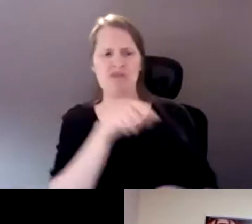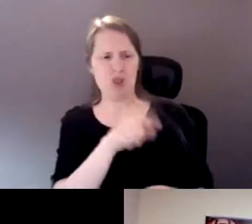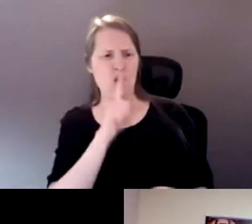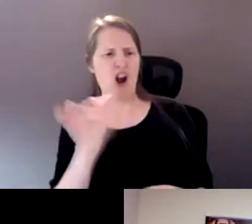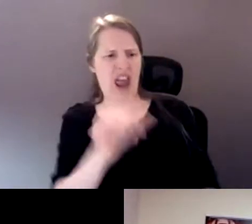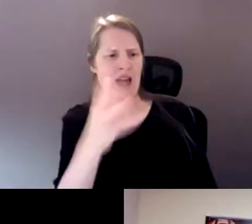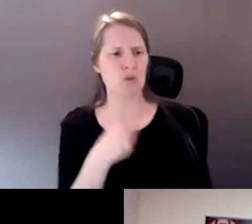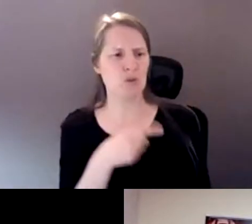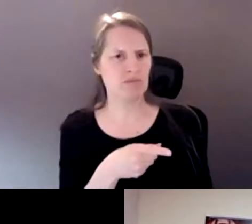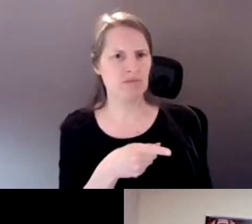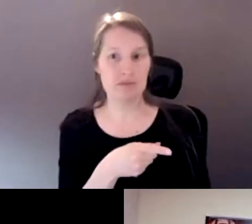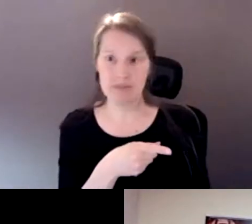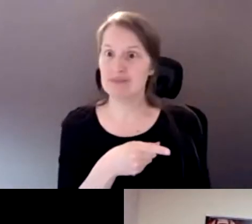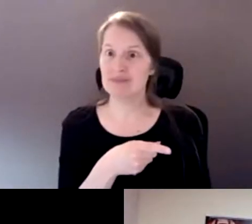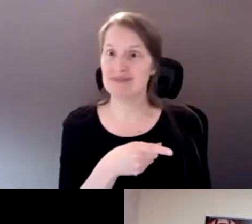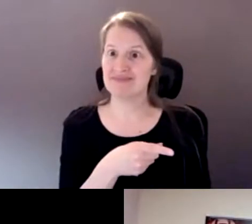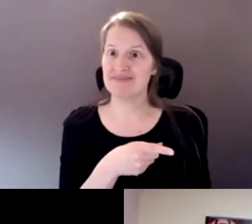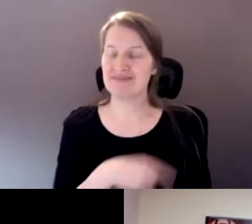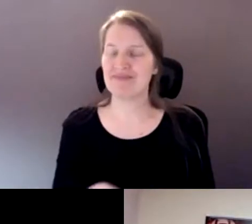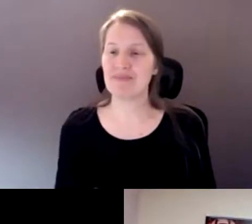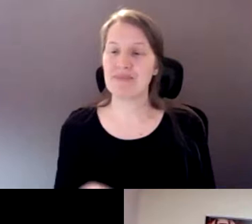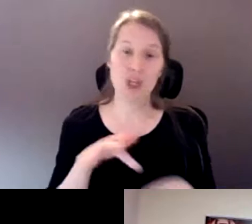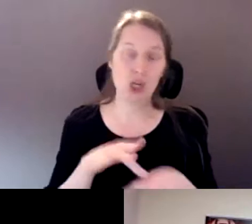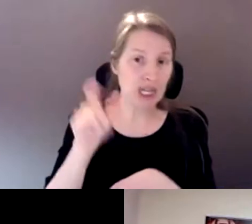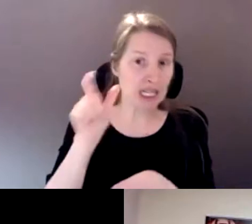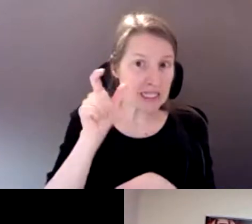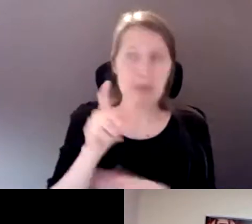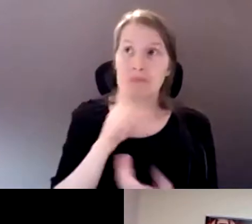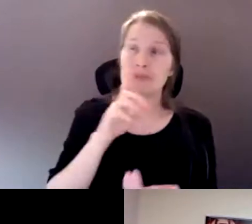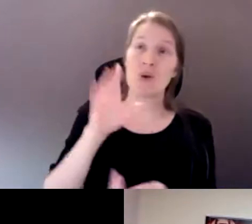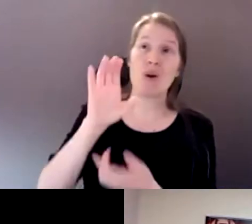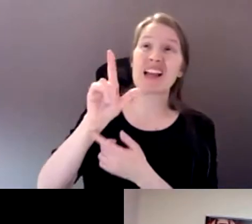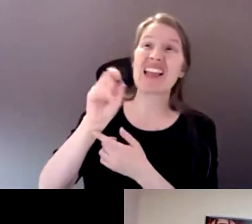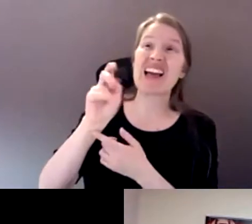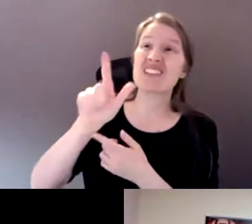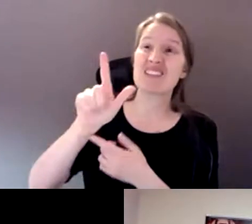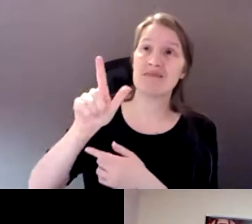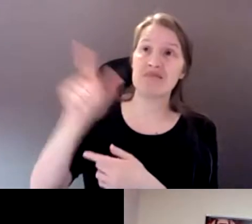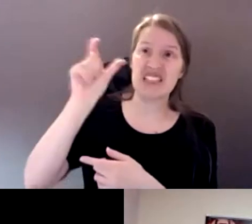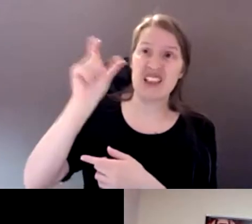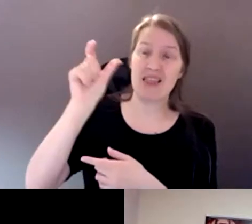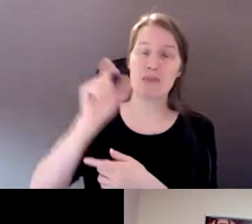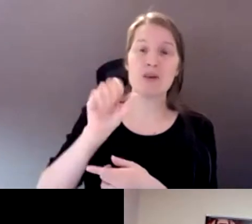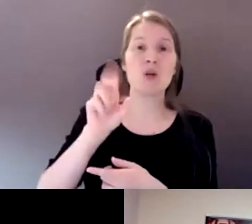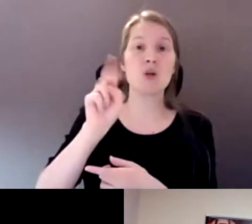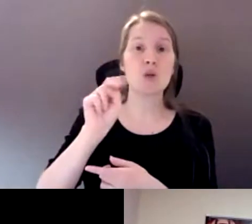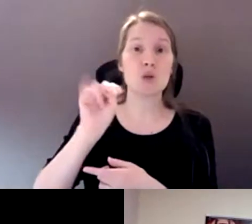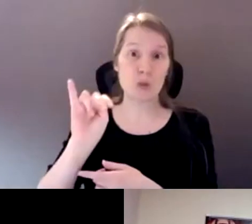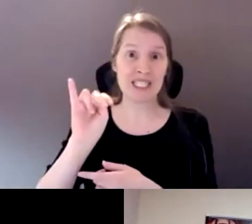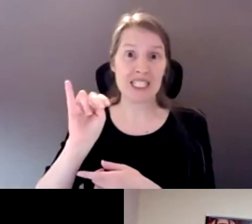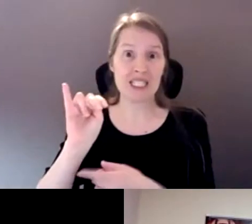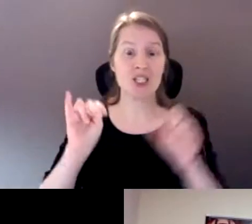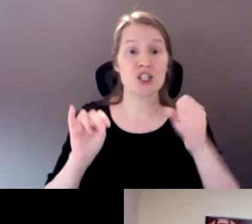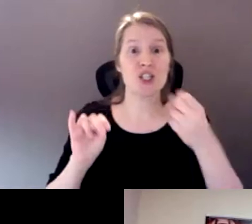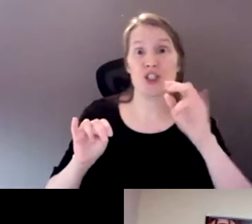opponents. So in early Islam, not even early, classical Islam, the Sunnis say of the